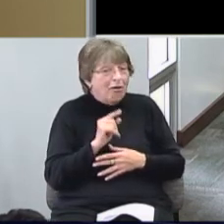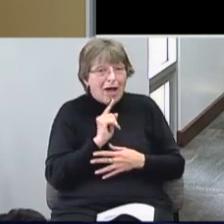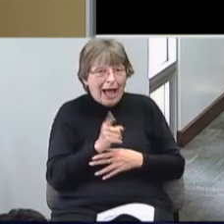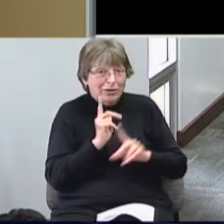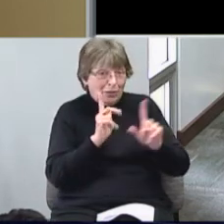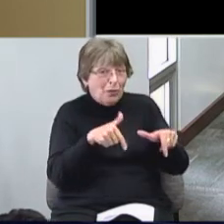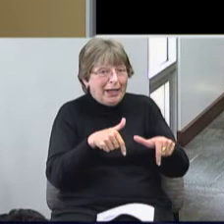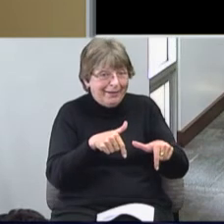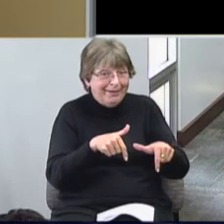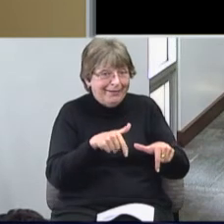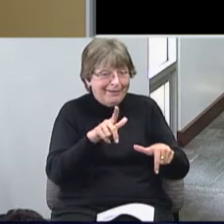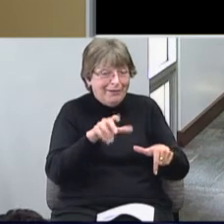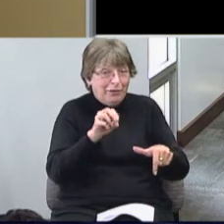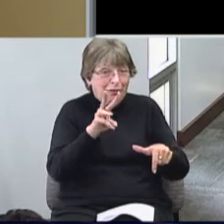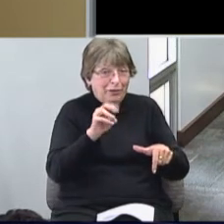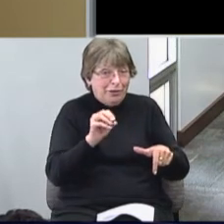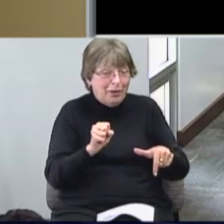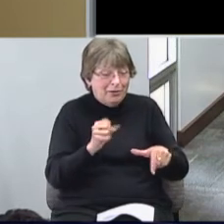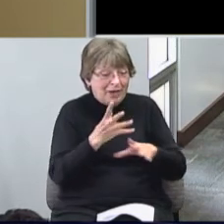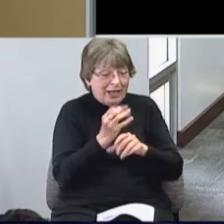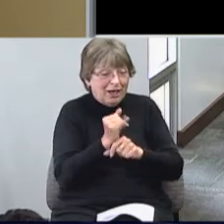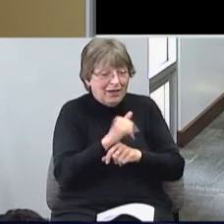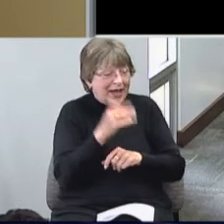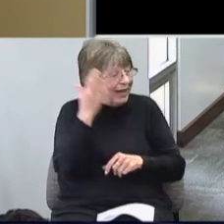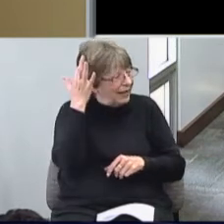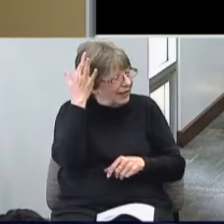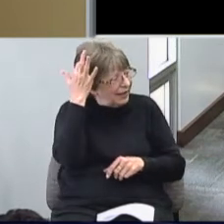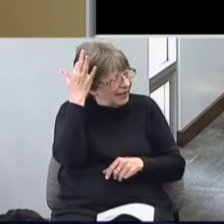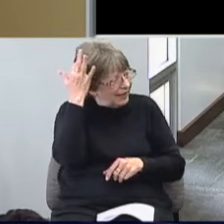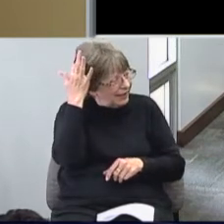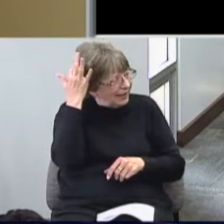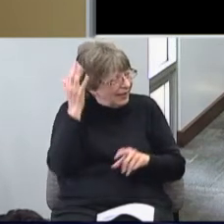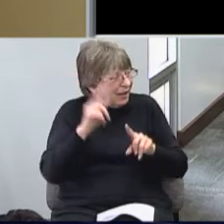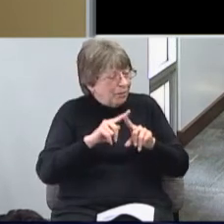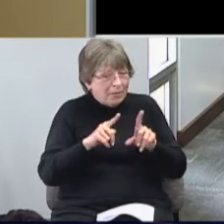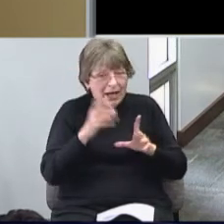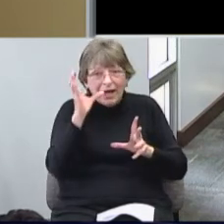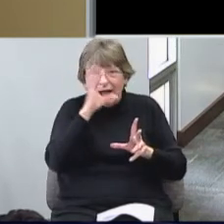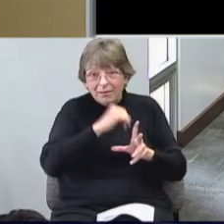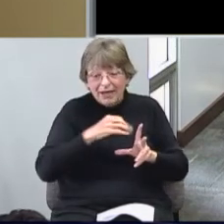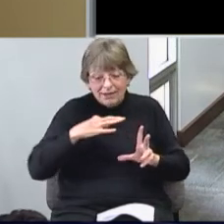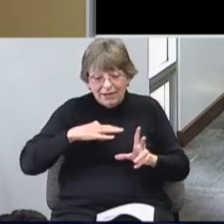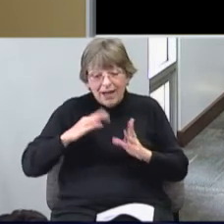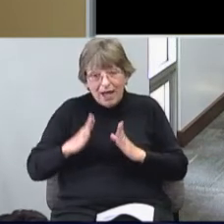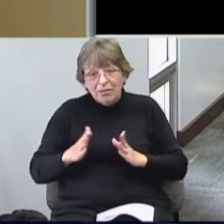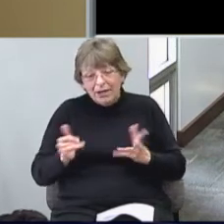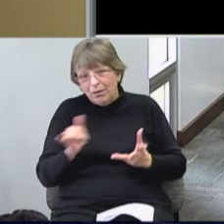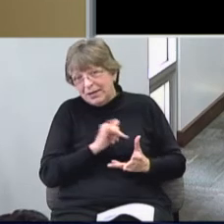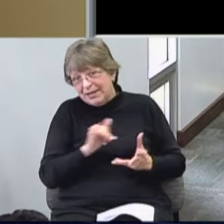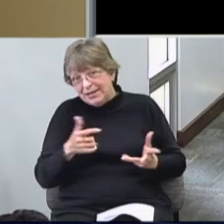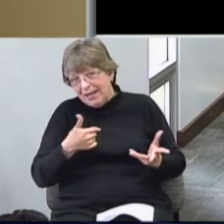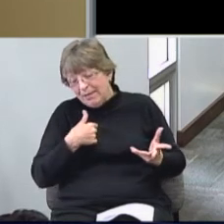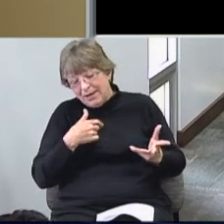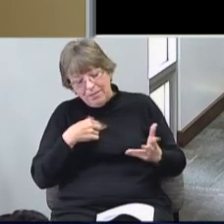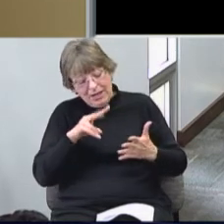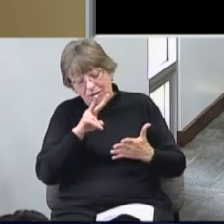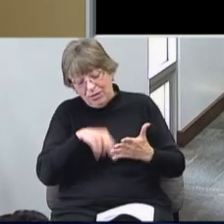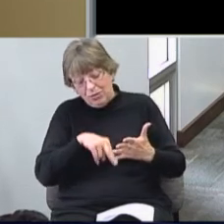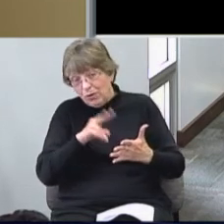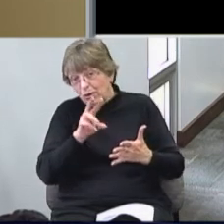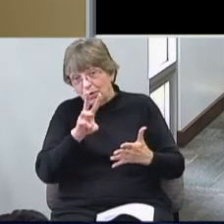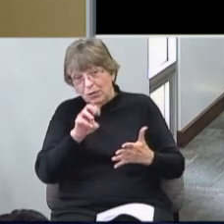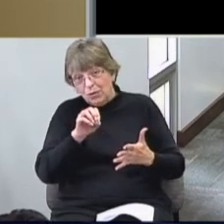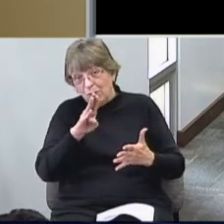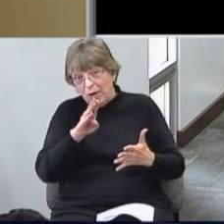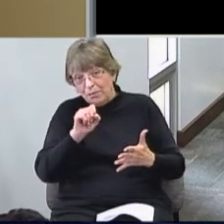there, and he got that, but I'm assuming the applicant did what I did, which was just go on the website. So I'm not sure if those are